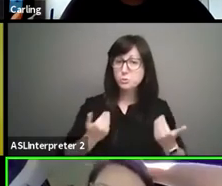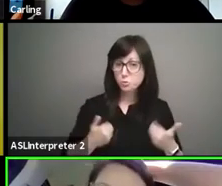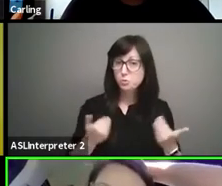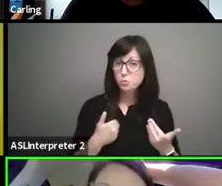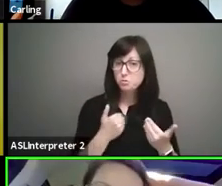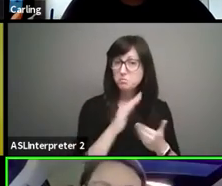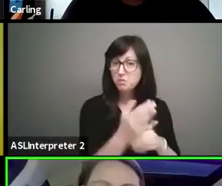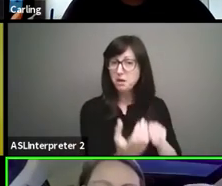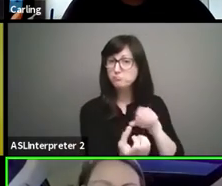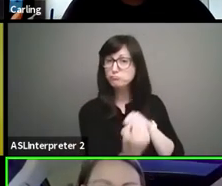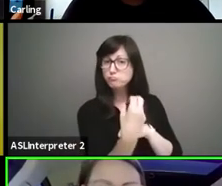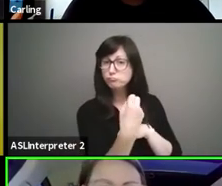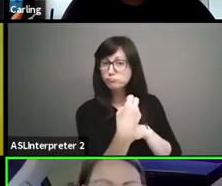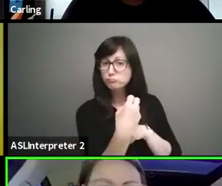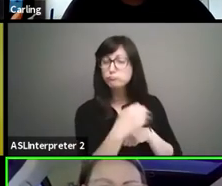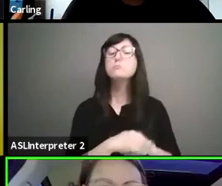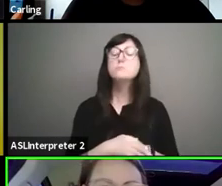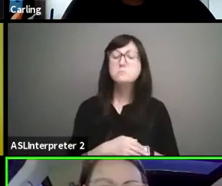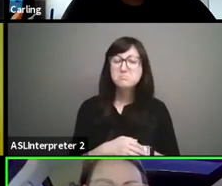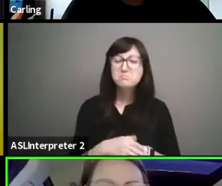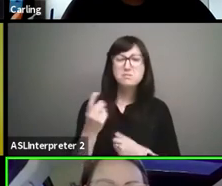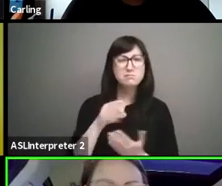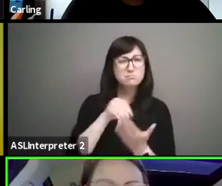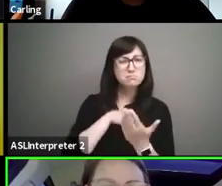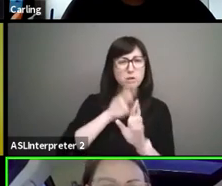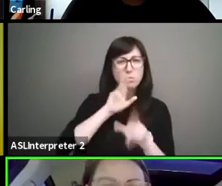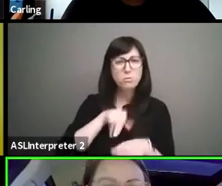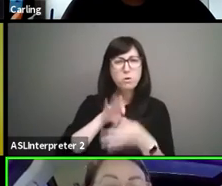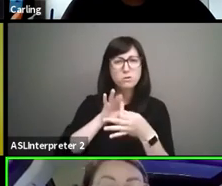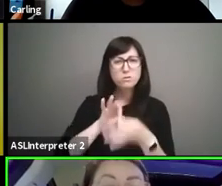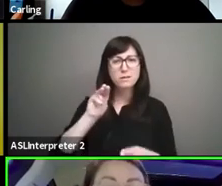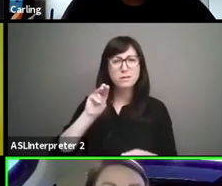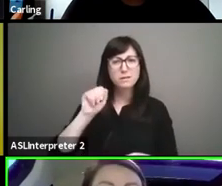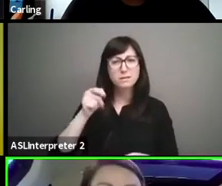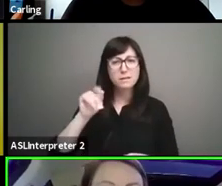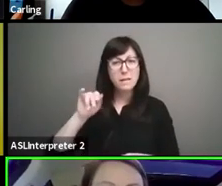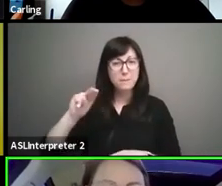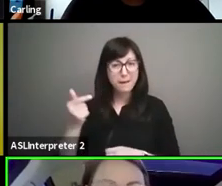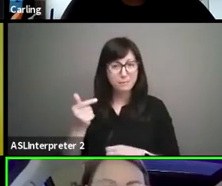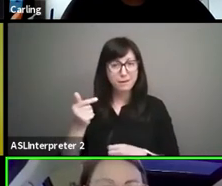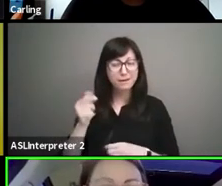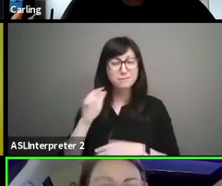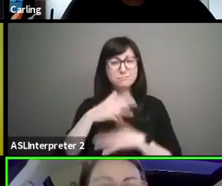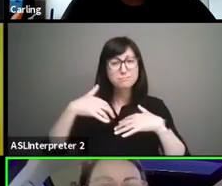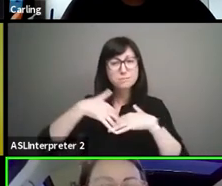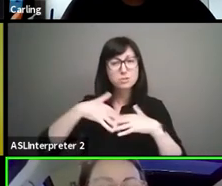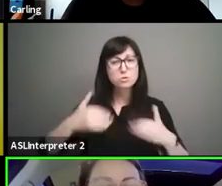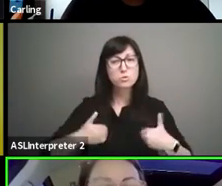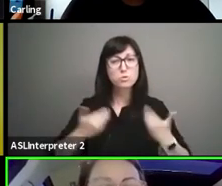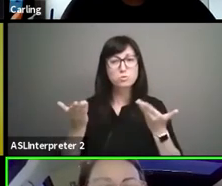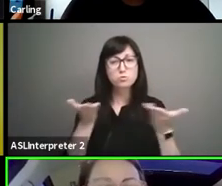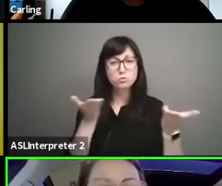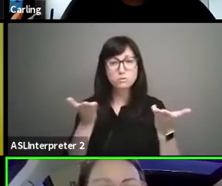did a report recently about mapping Indigenous youth services within